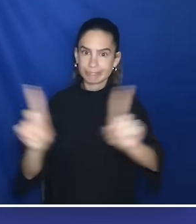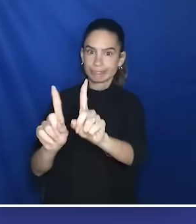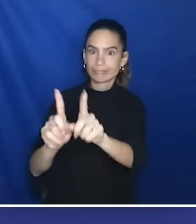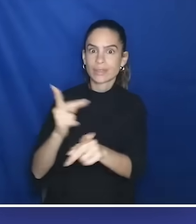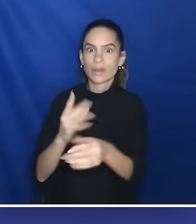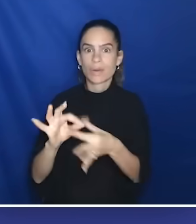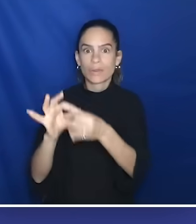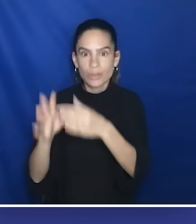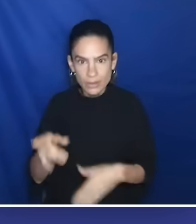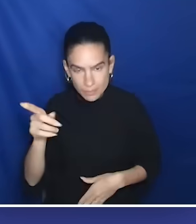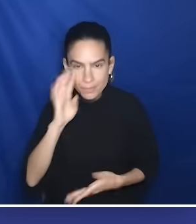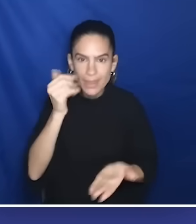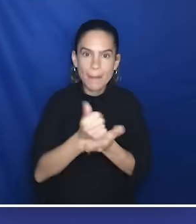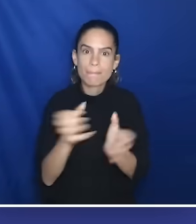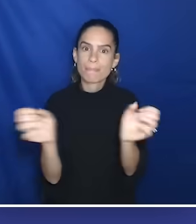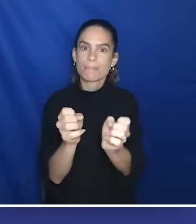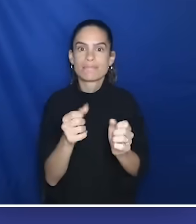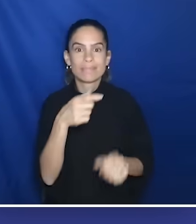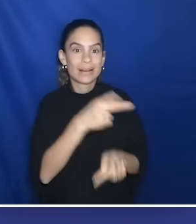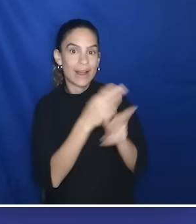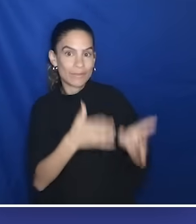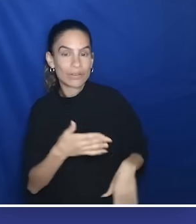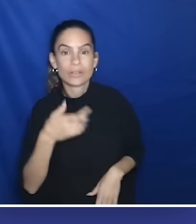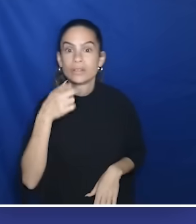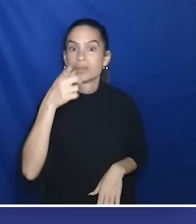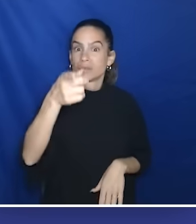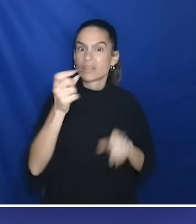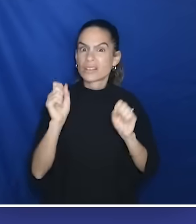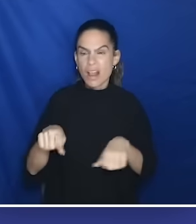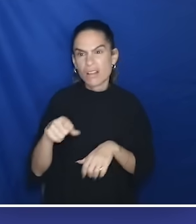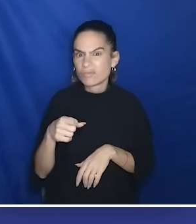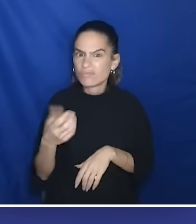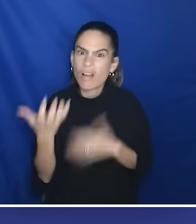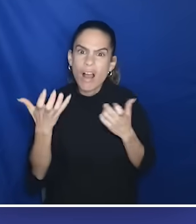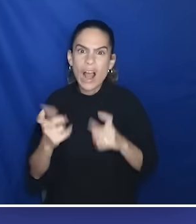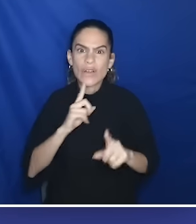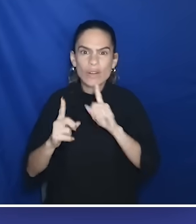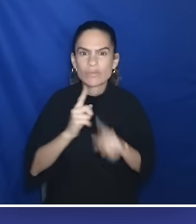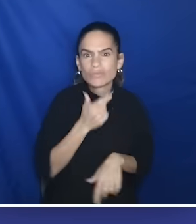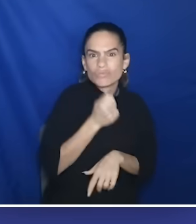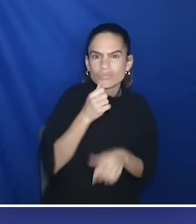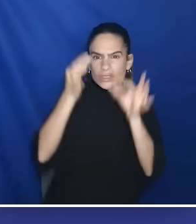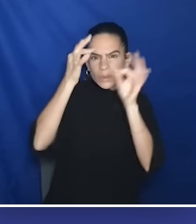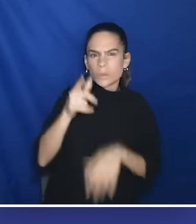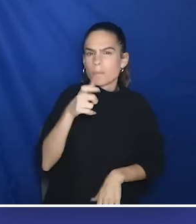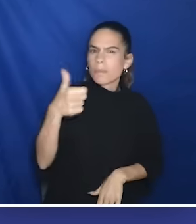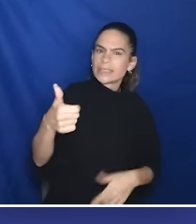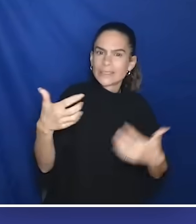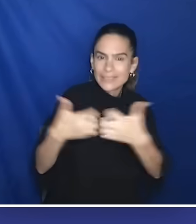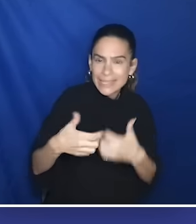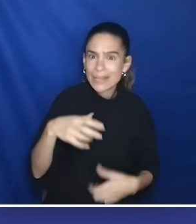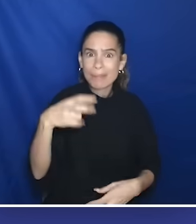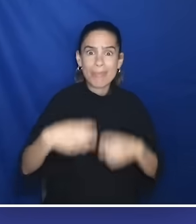coordinator who will help to match you with caregivers. You can request interviews and decide who is the best fit. If an